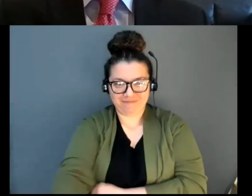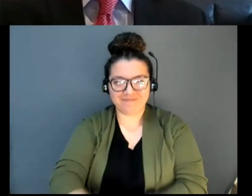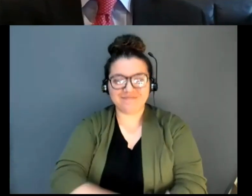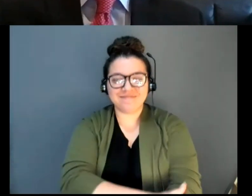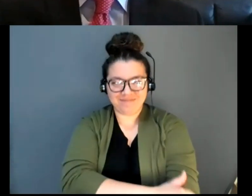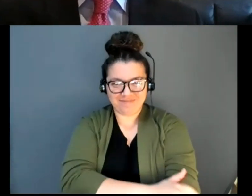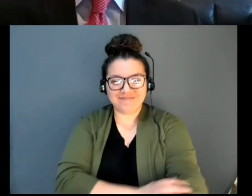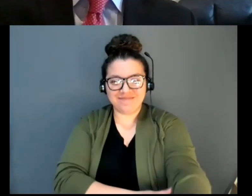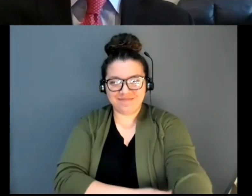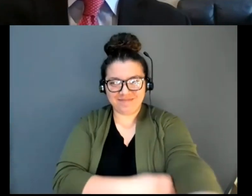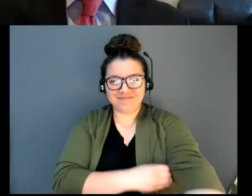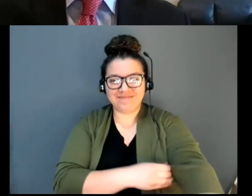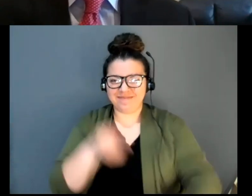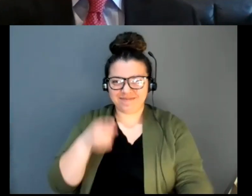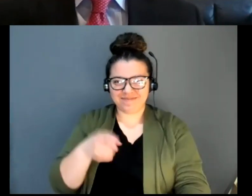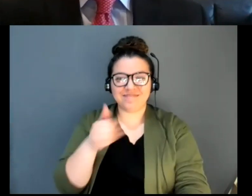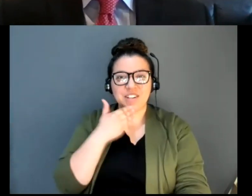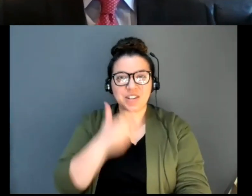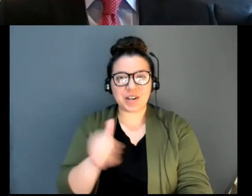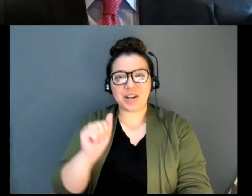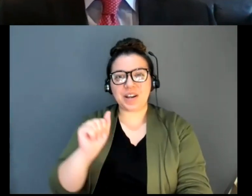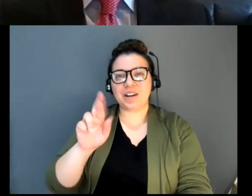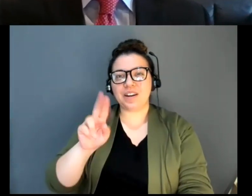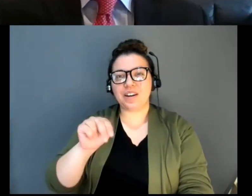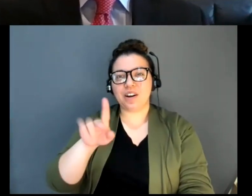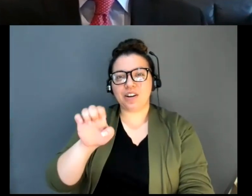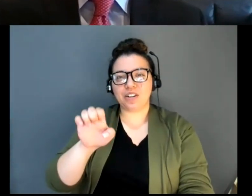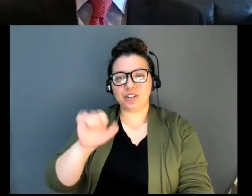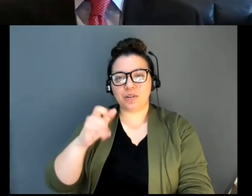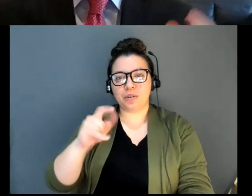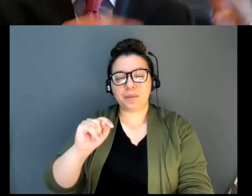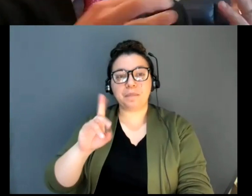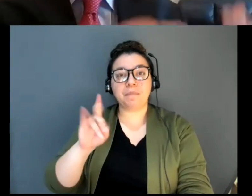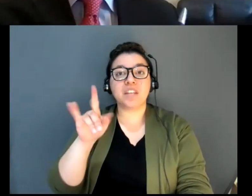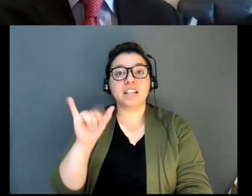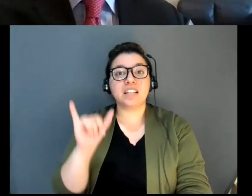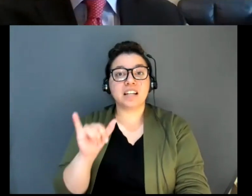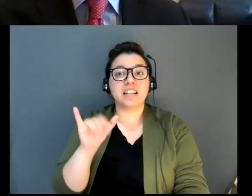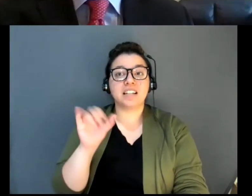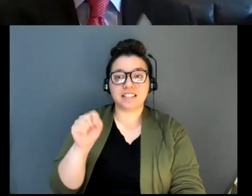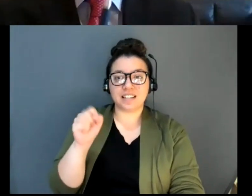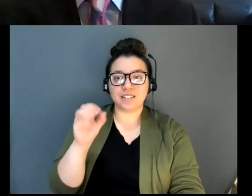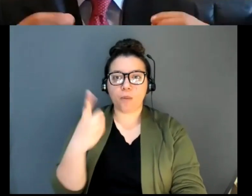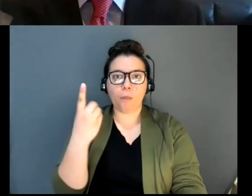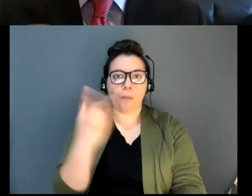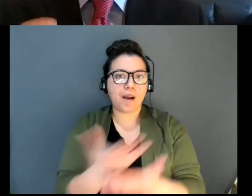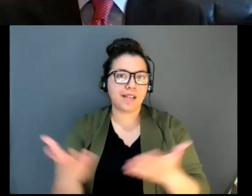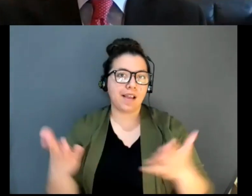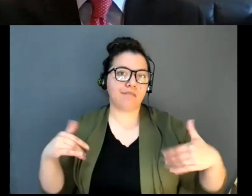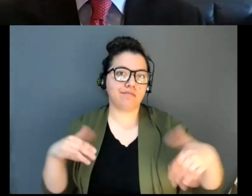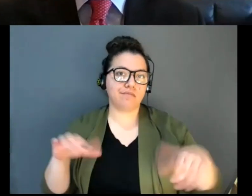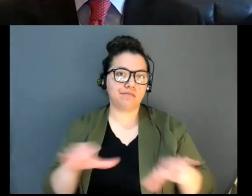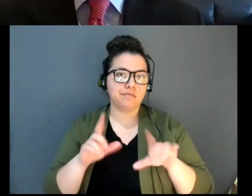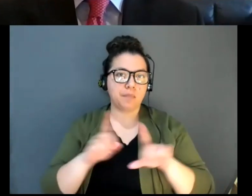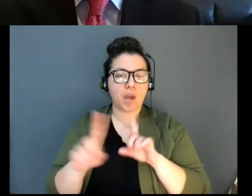do, argue it, yeah. One thing that I would like to do that we didn't get into just yet, but I think it would help for the students to hear. And